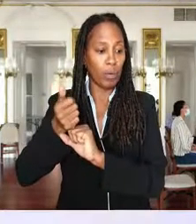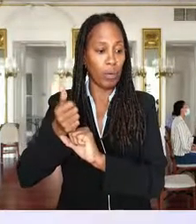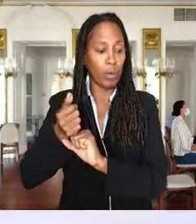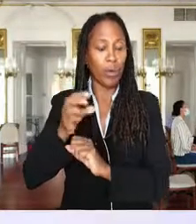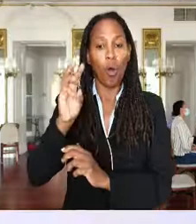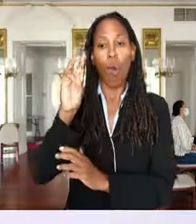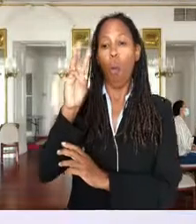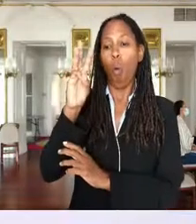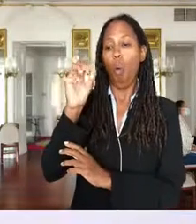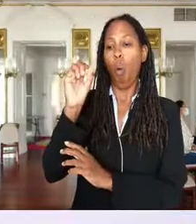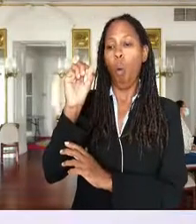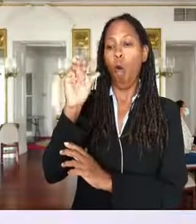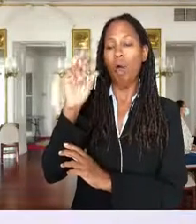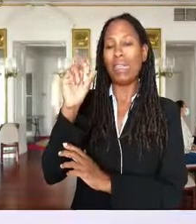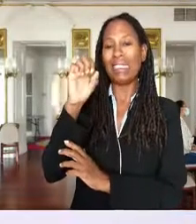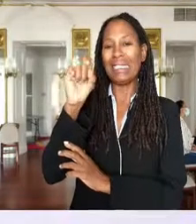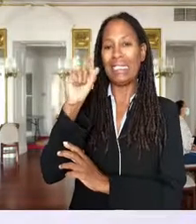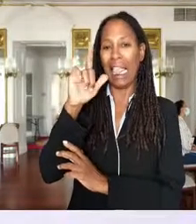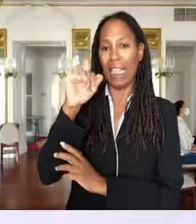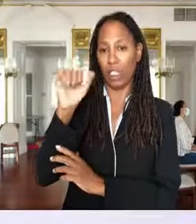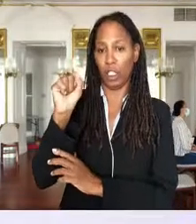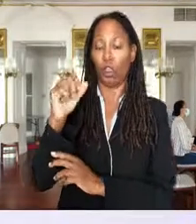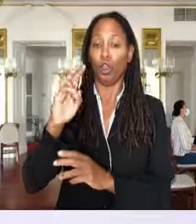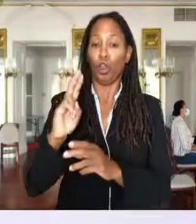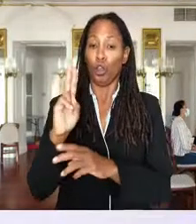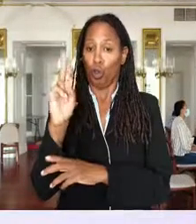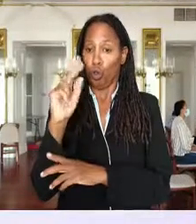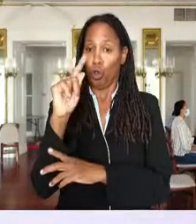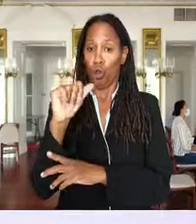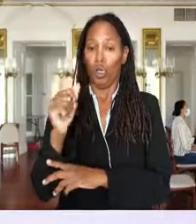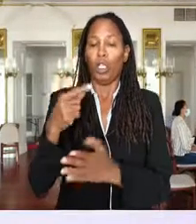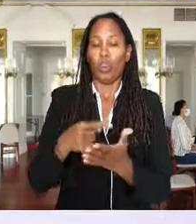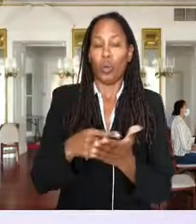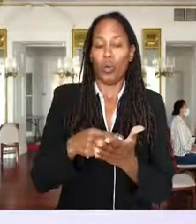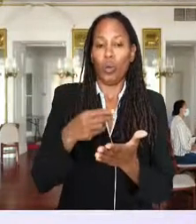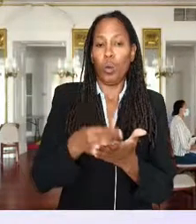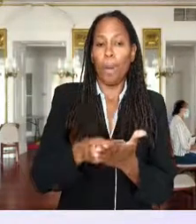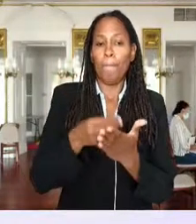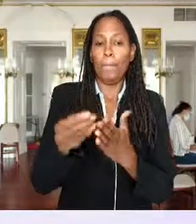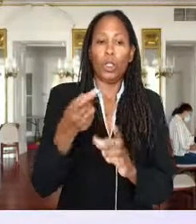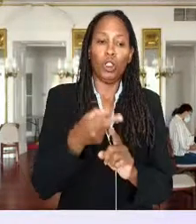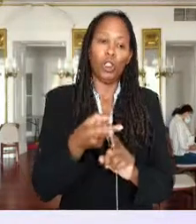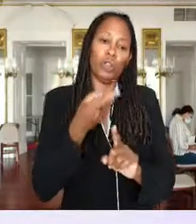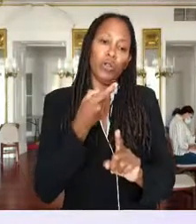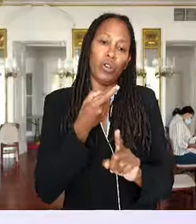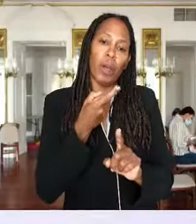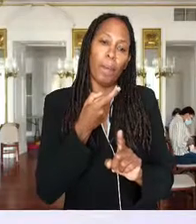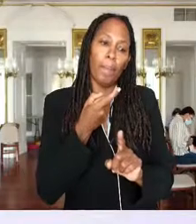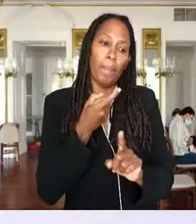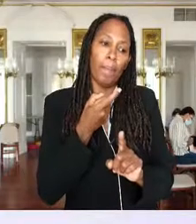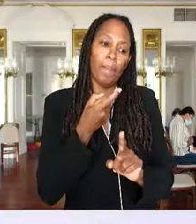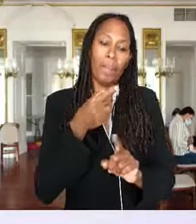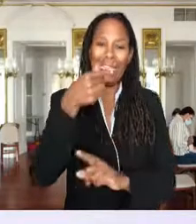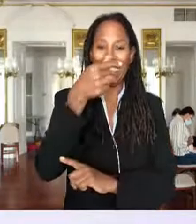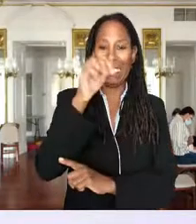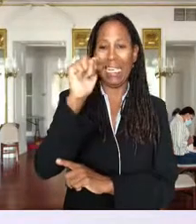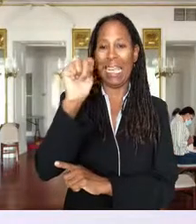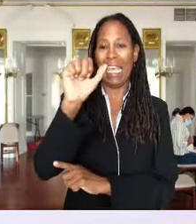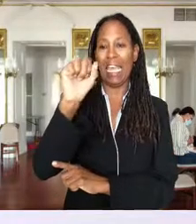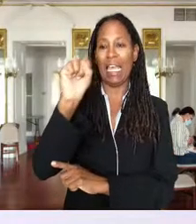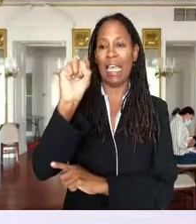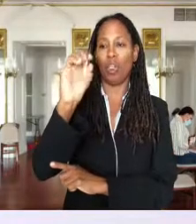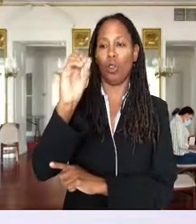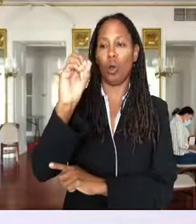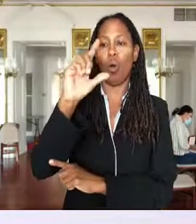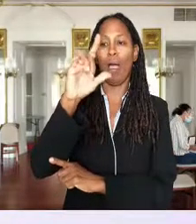Wärtsilä units that we have now were CDBG purchased, the ones that we're purchasing now. There were some that were paid for before with the gasoline excise tax.